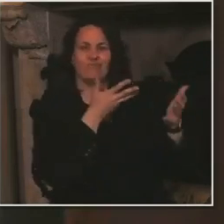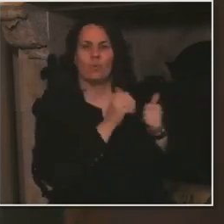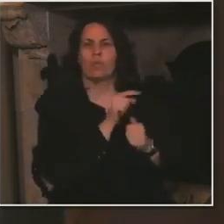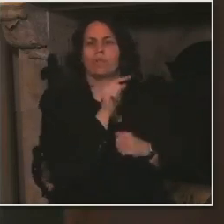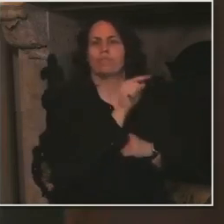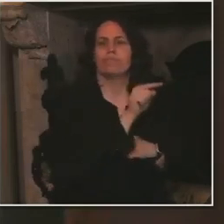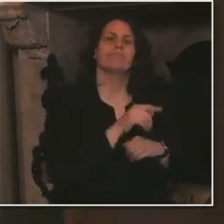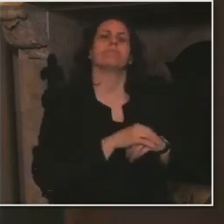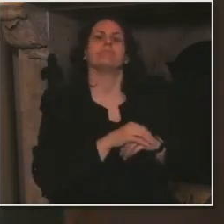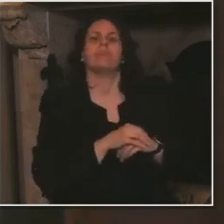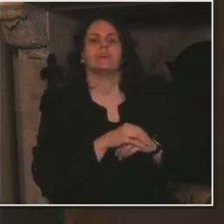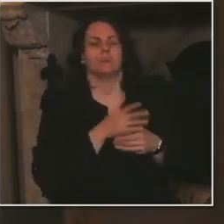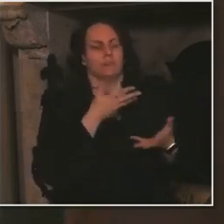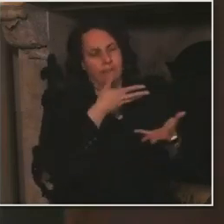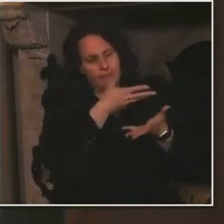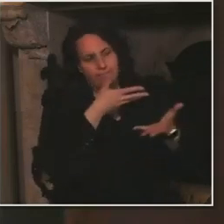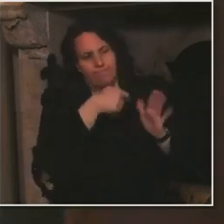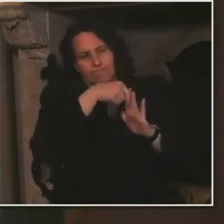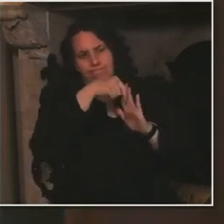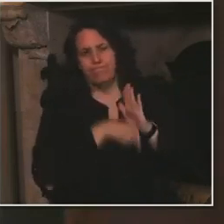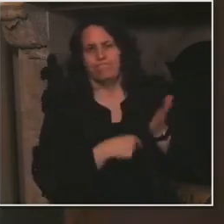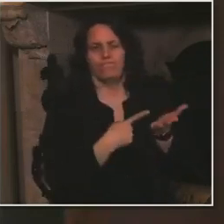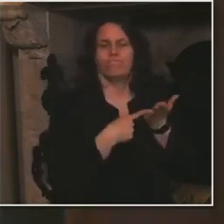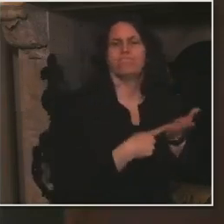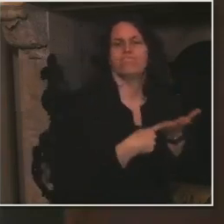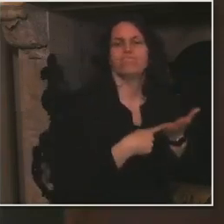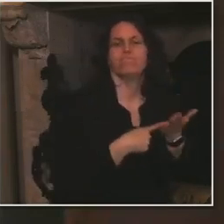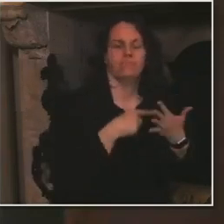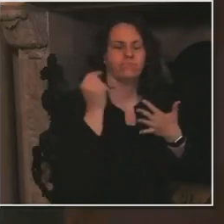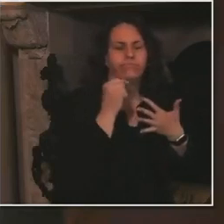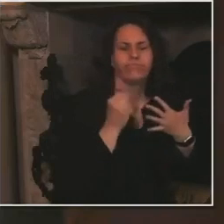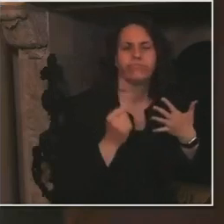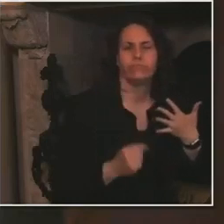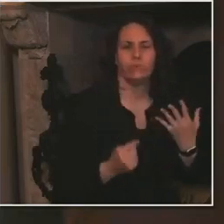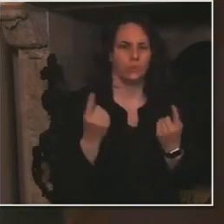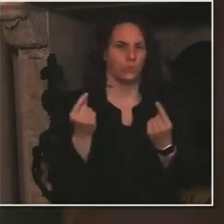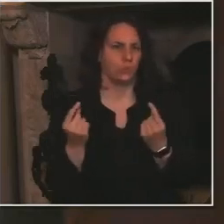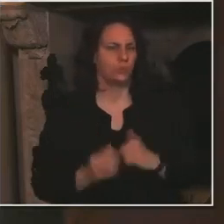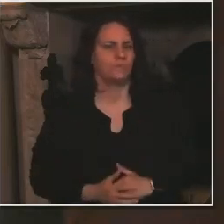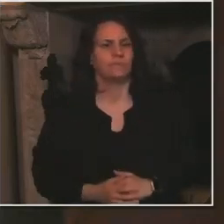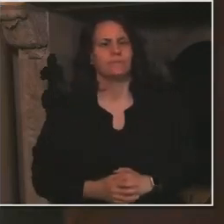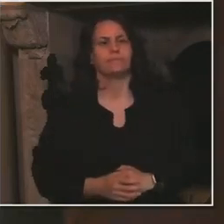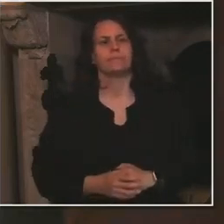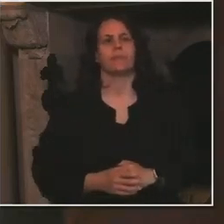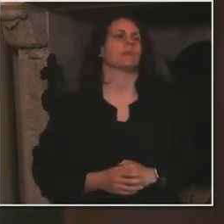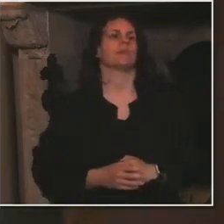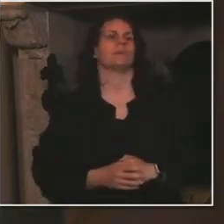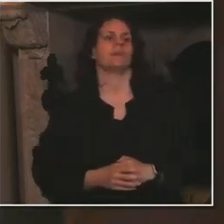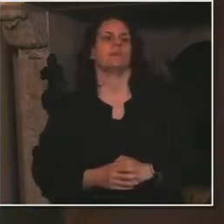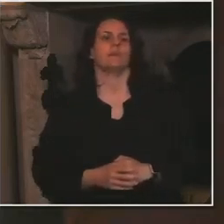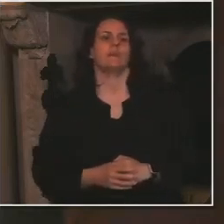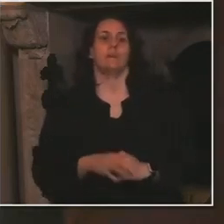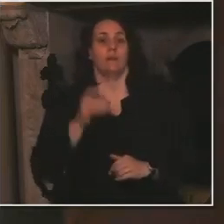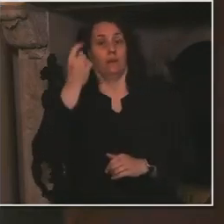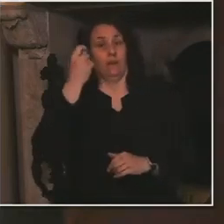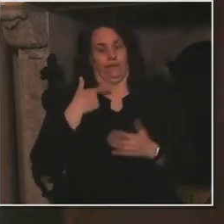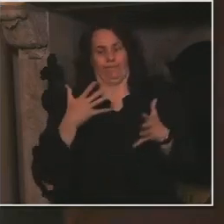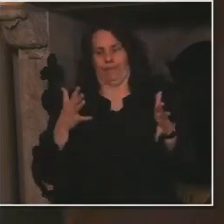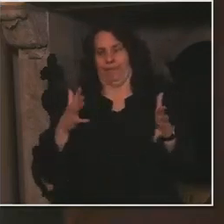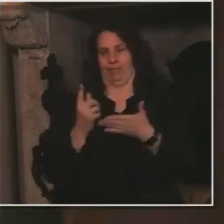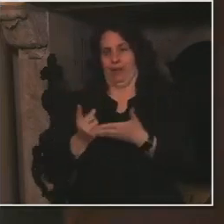so. And initially, we surged 2,200 test kits into the county